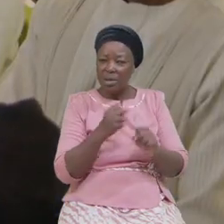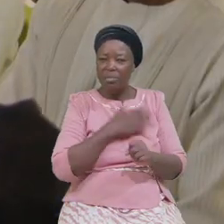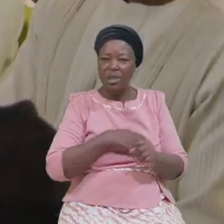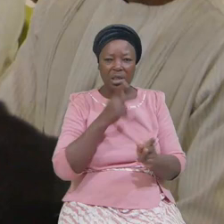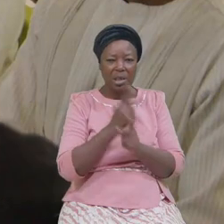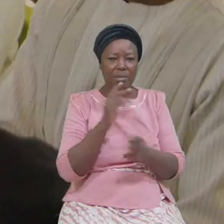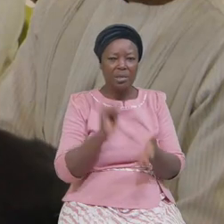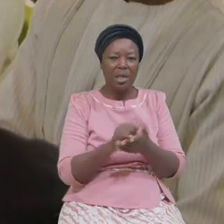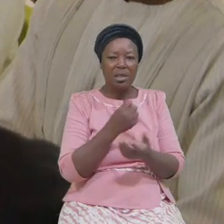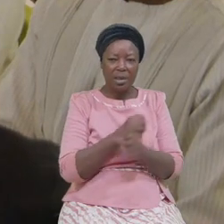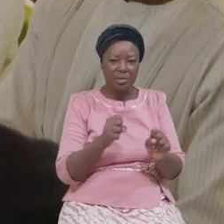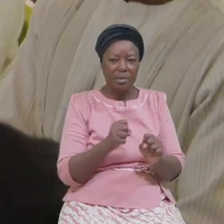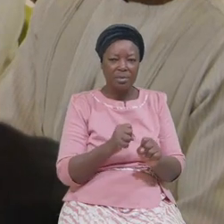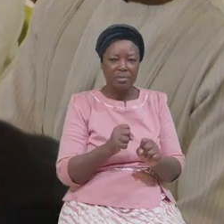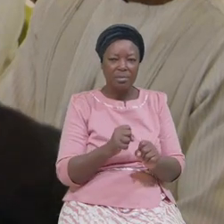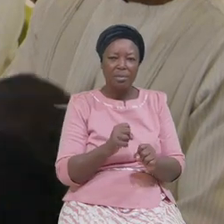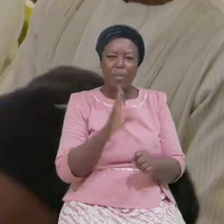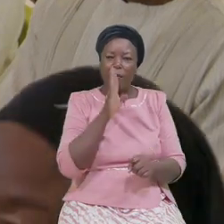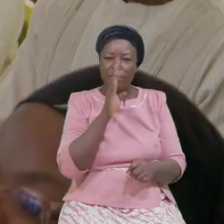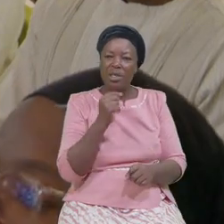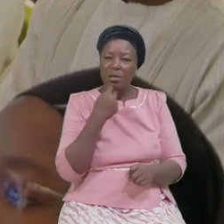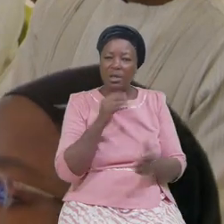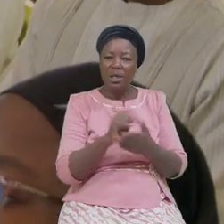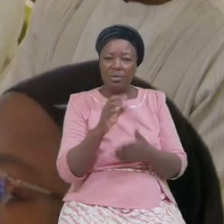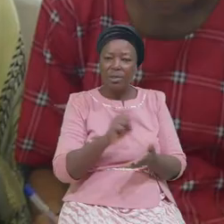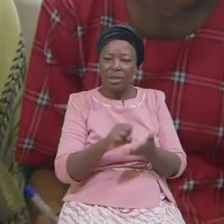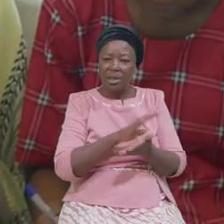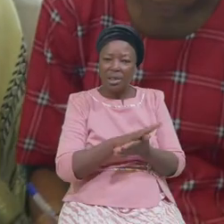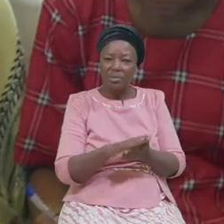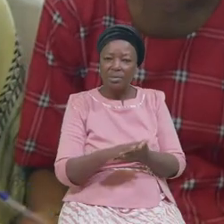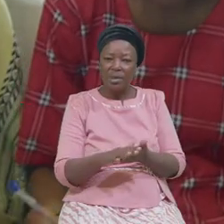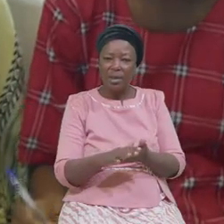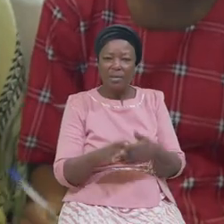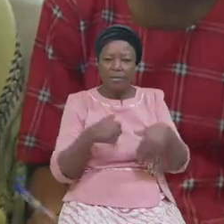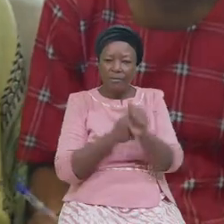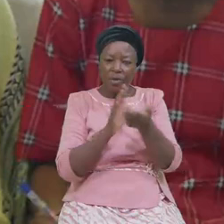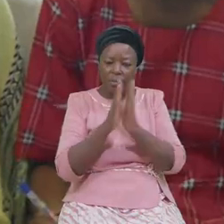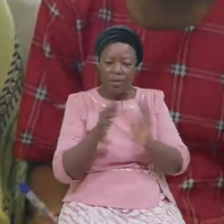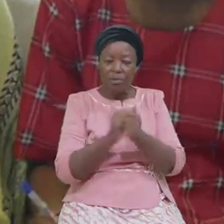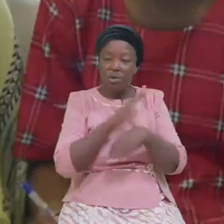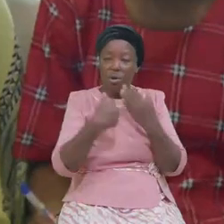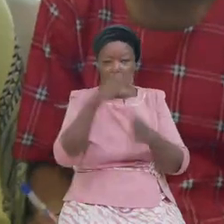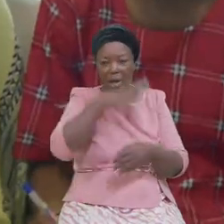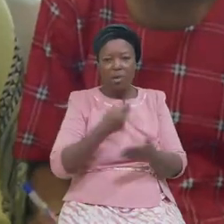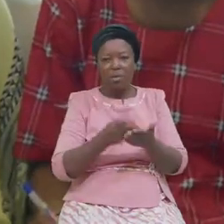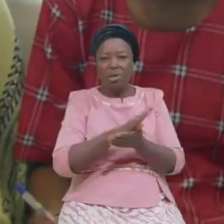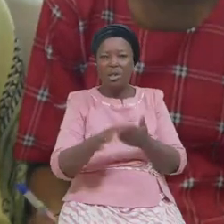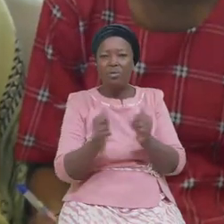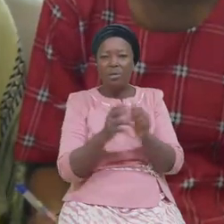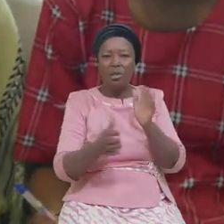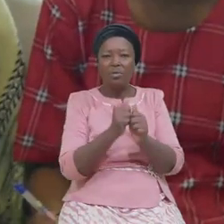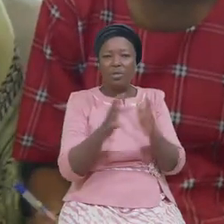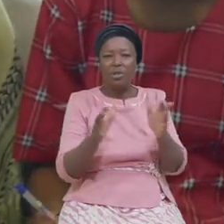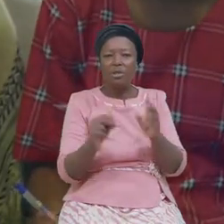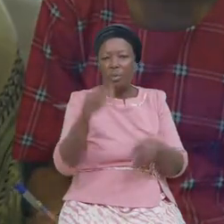salvation. Be diligent that you are sanctified, follow peace with all men and holiness, without which no man shall see the Lord.